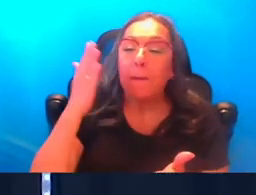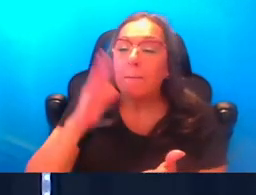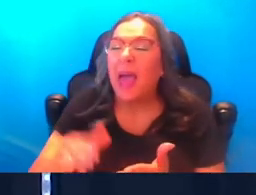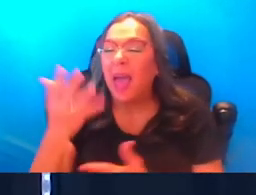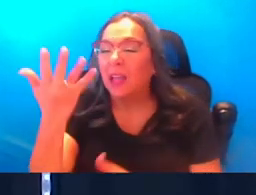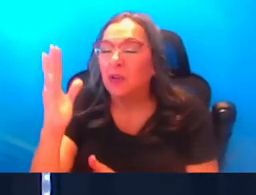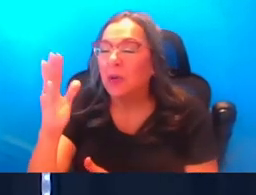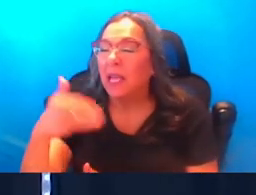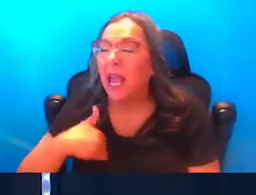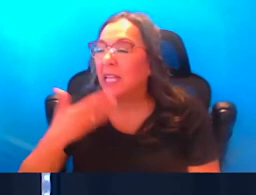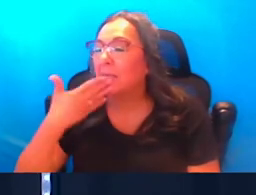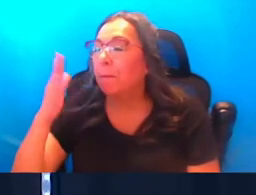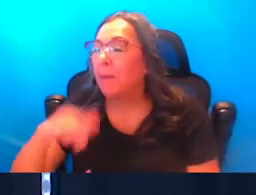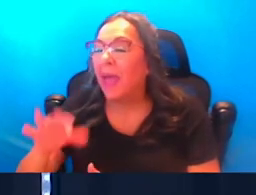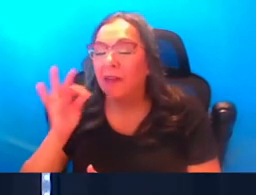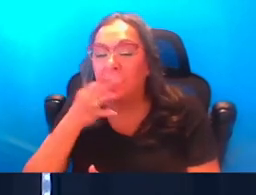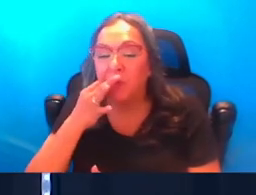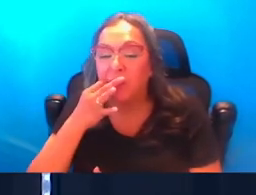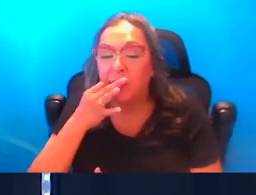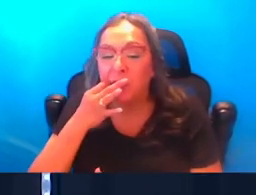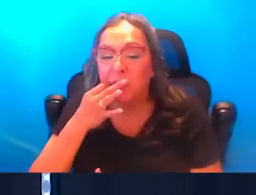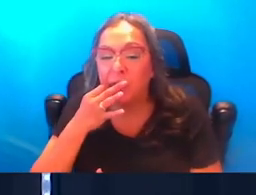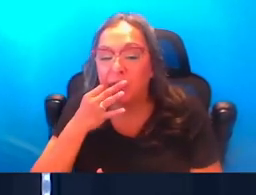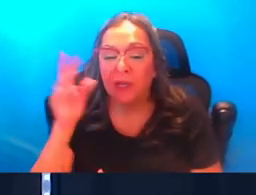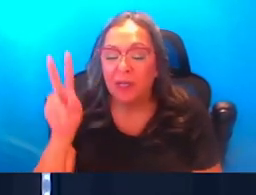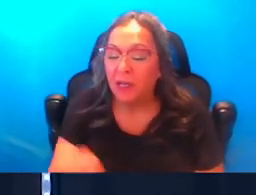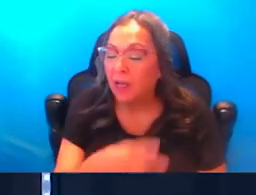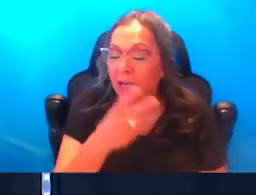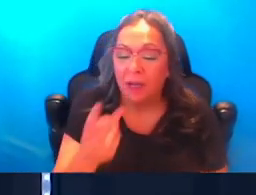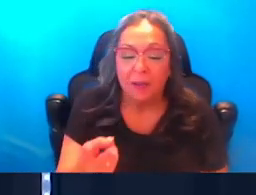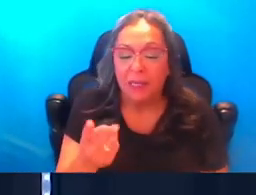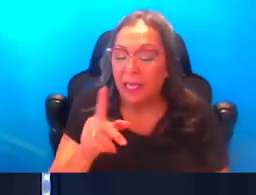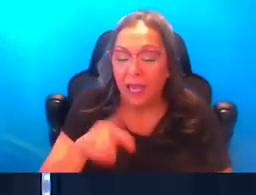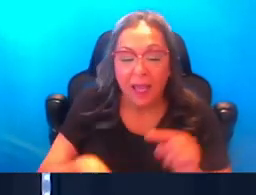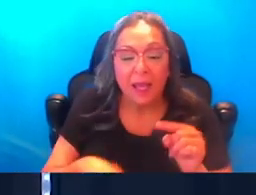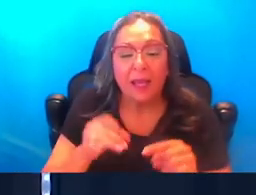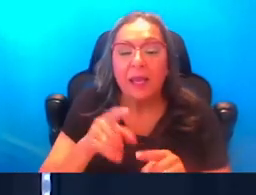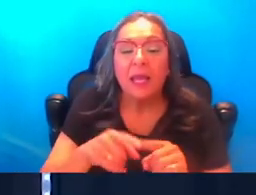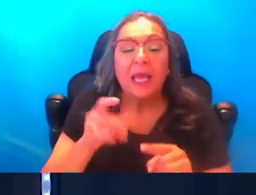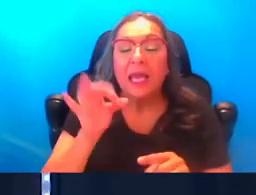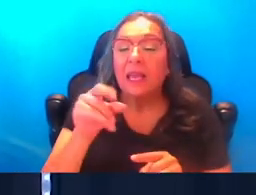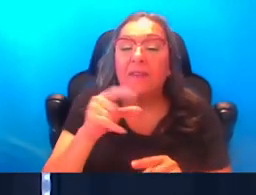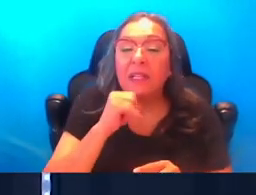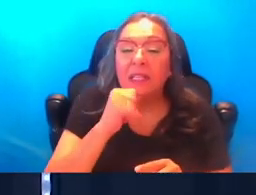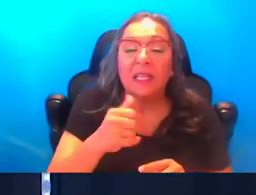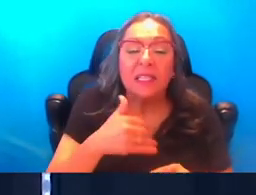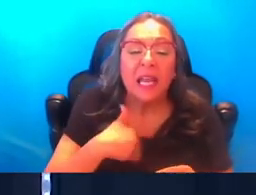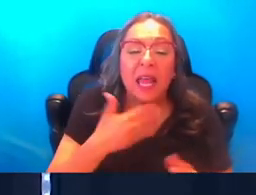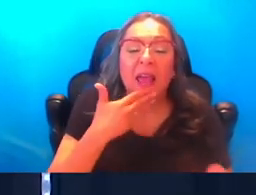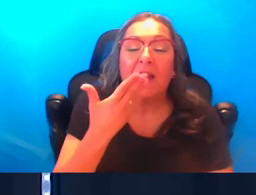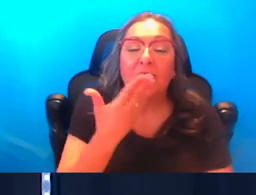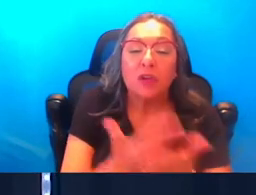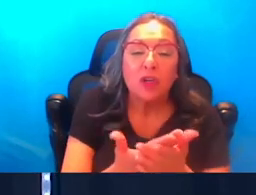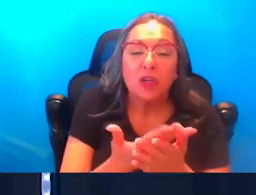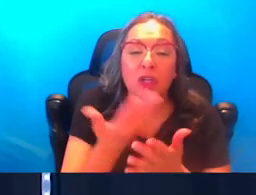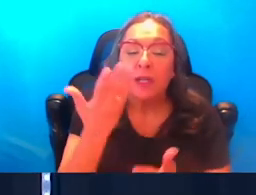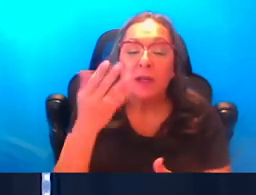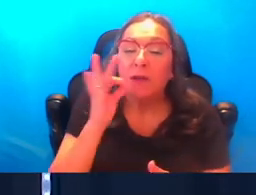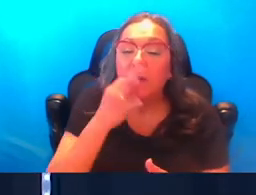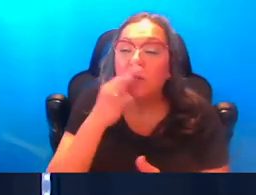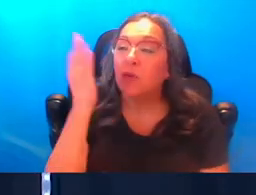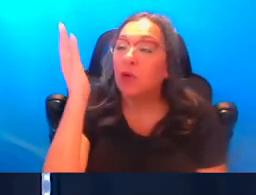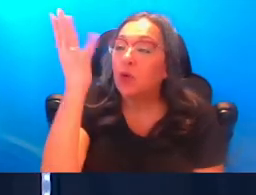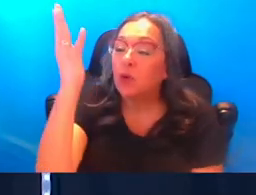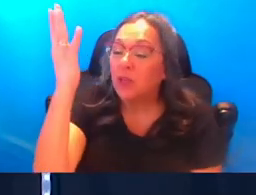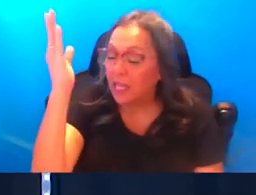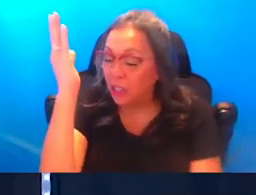tree can't produce bad fruit. Bad tree can't produce good fruit. So every tree that does not produce good fruit is chopped down and thrown into the fire. Yes, just as